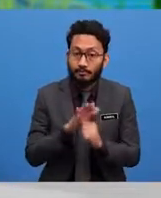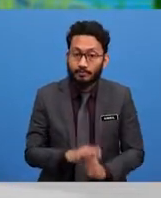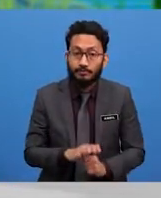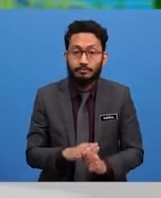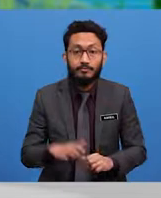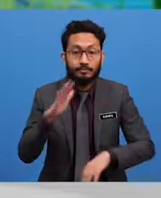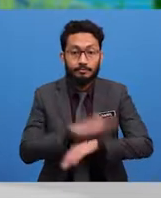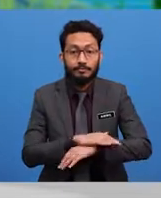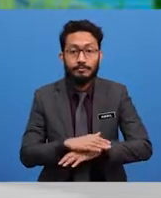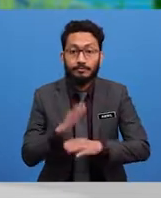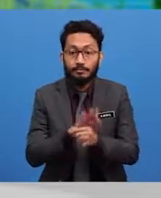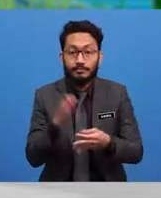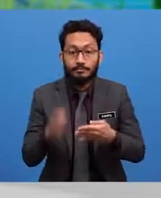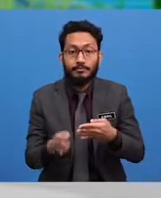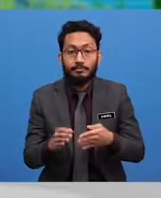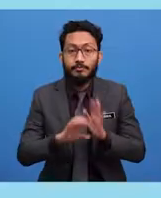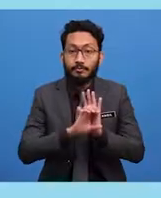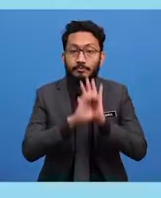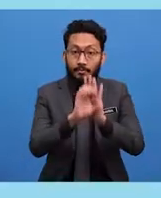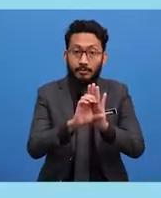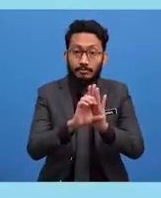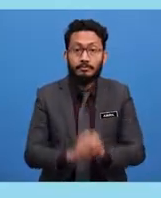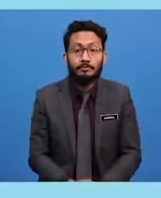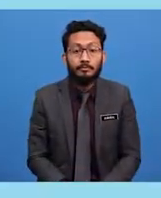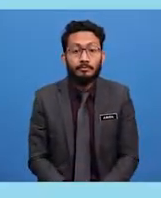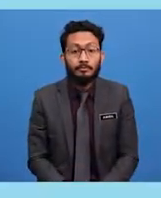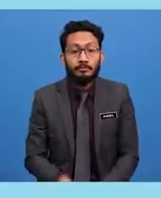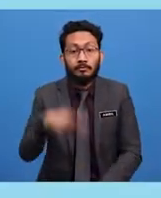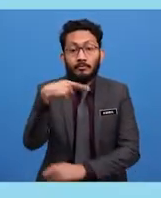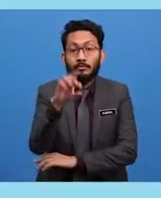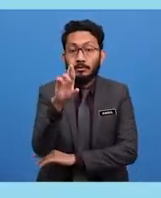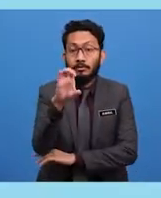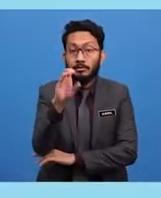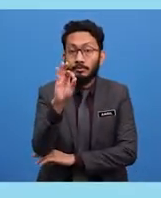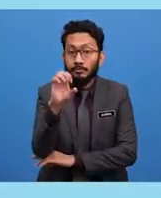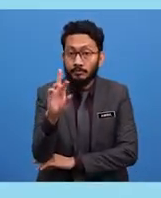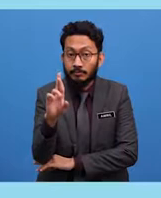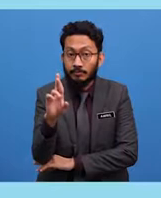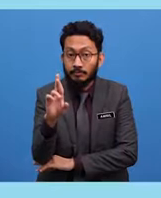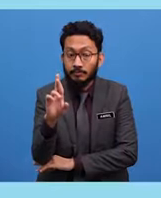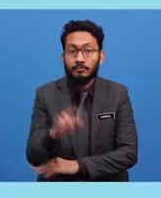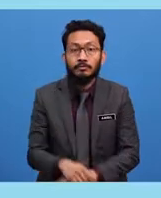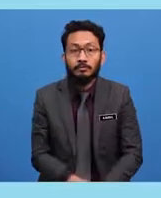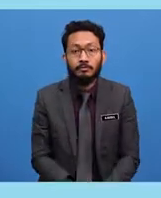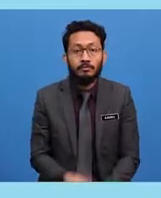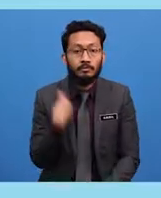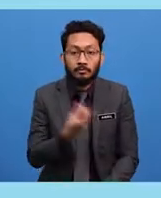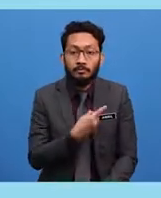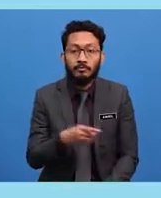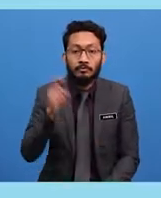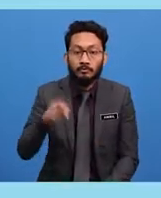on the final syllable, for example, prefer, so we need to double the R and add